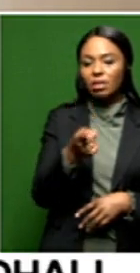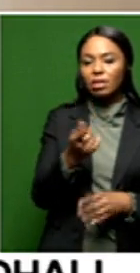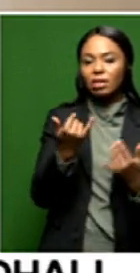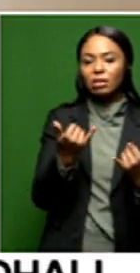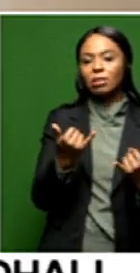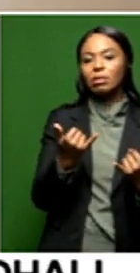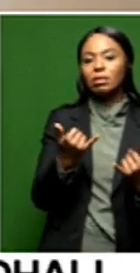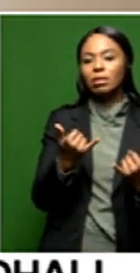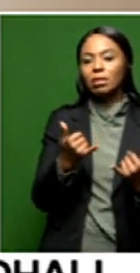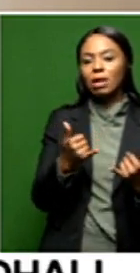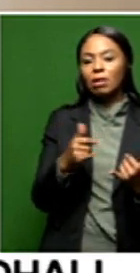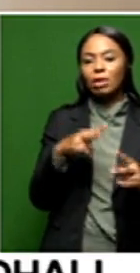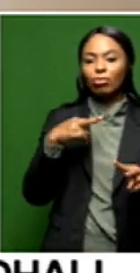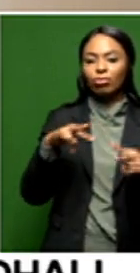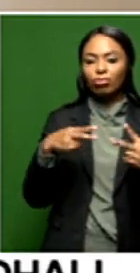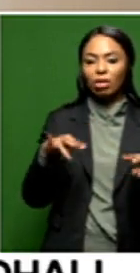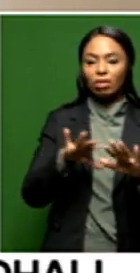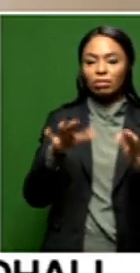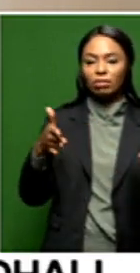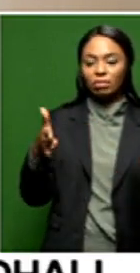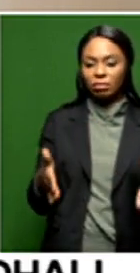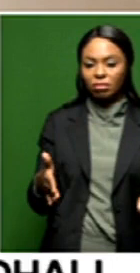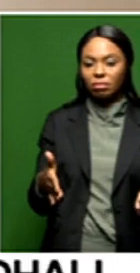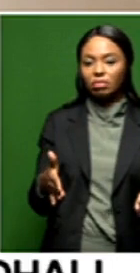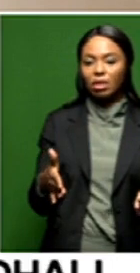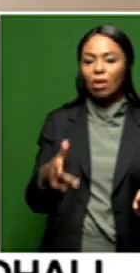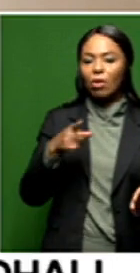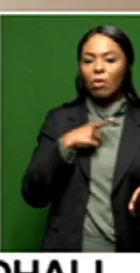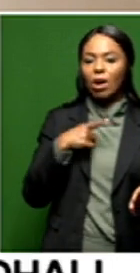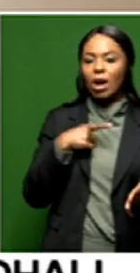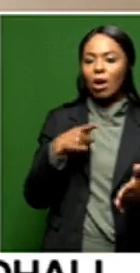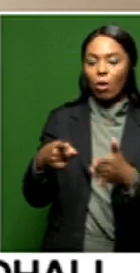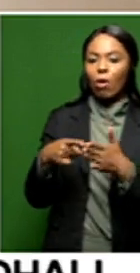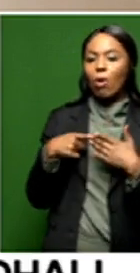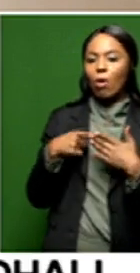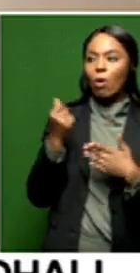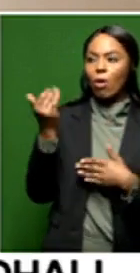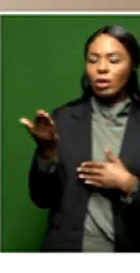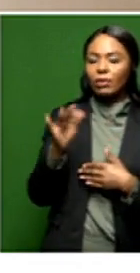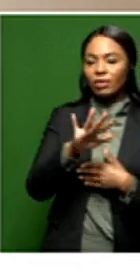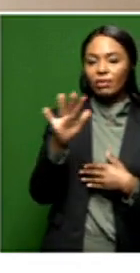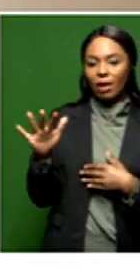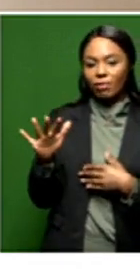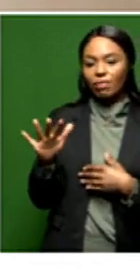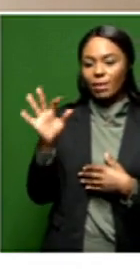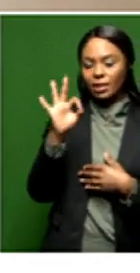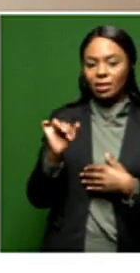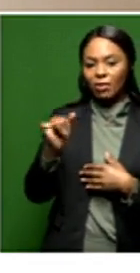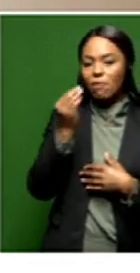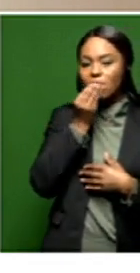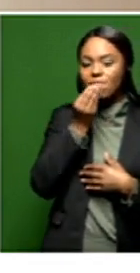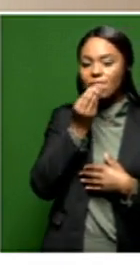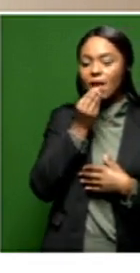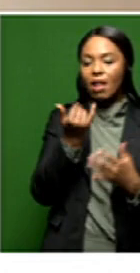people want a more communal setting, they tend to order 55% of meals differently. So you've seen